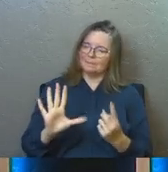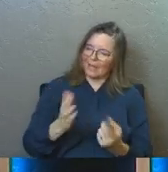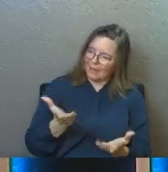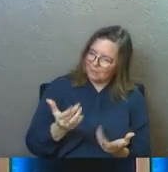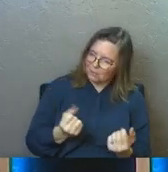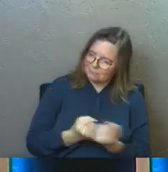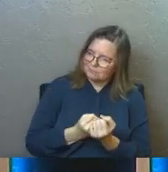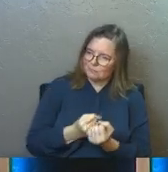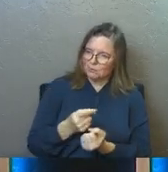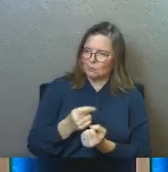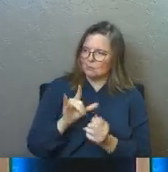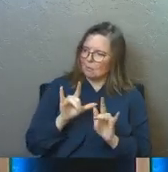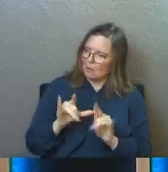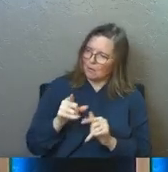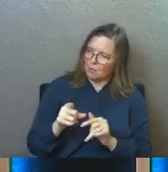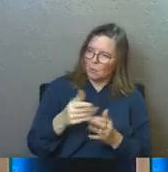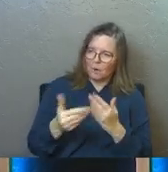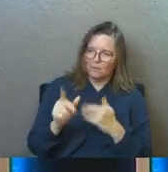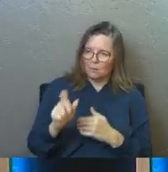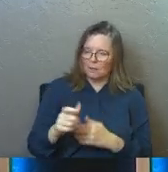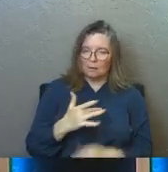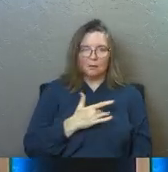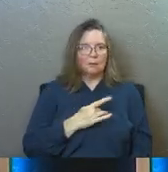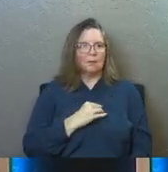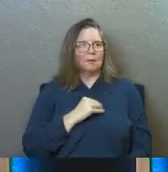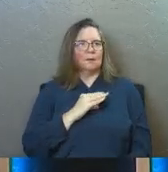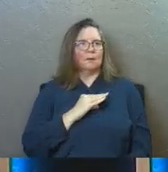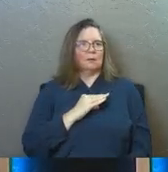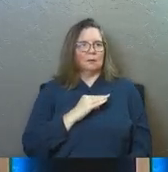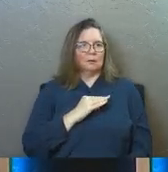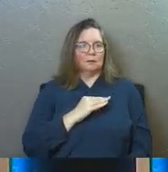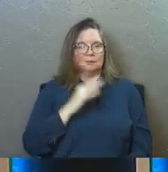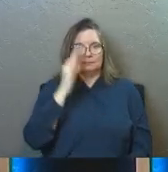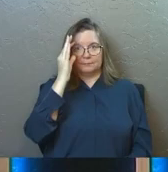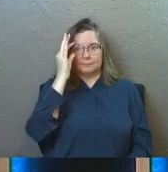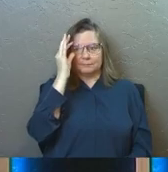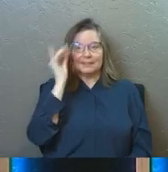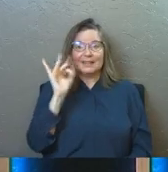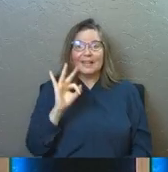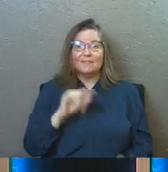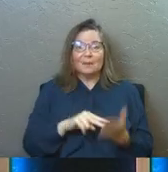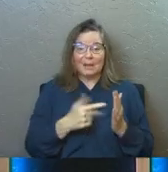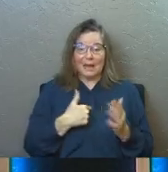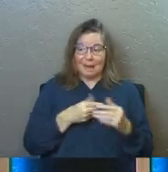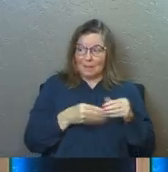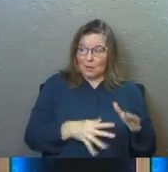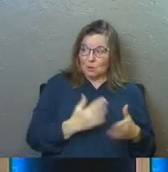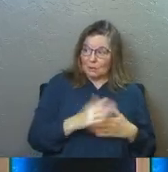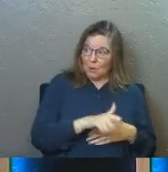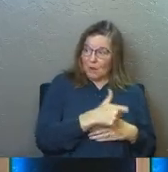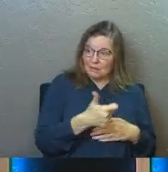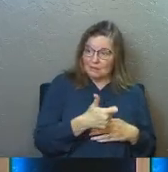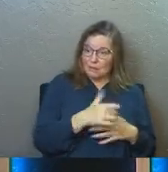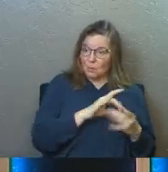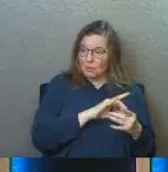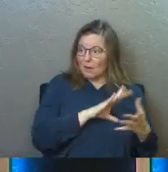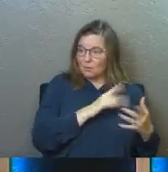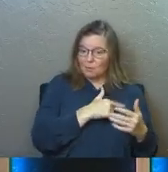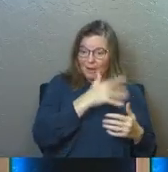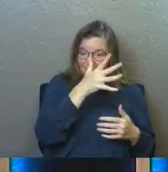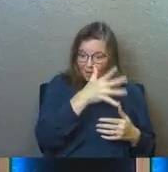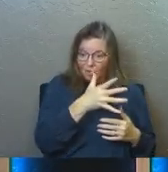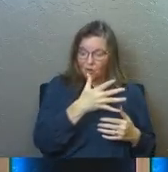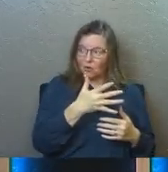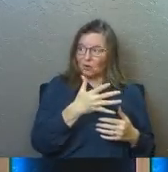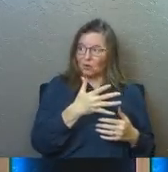I'm right here, whatever you need, I'm not going anywhere, I'm going to stand here, even if it means that I might lose somewhere else, right? A relationship with my